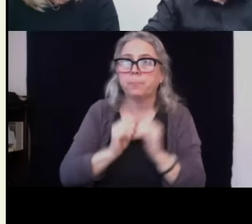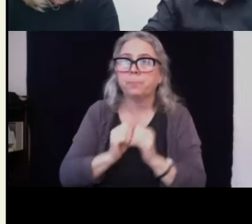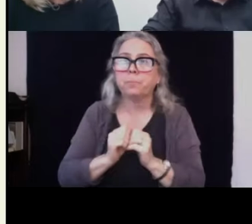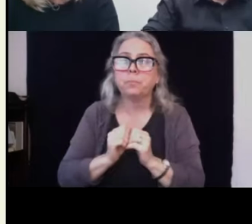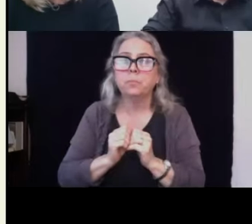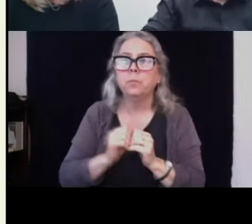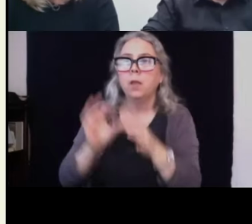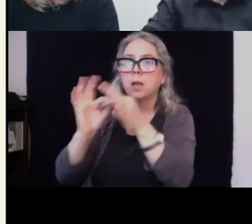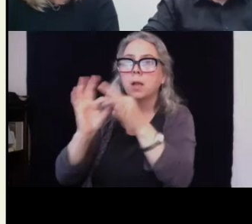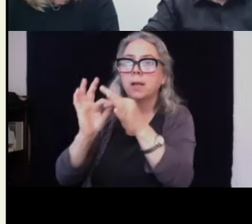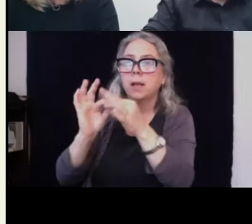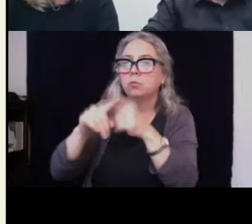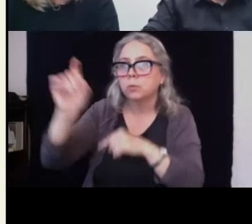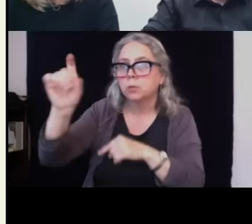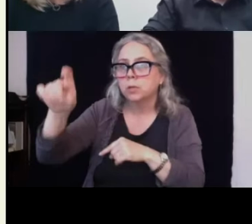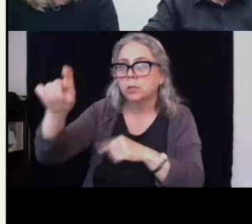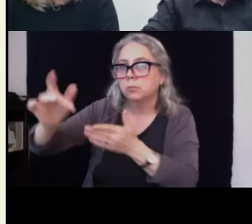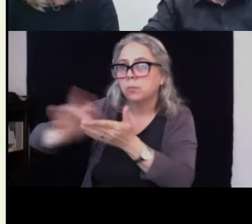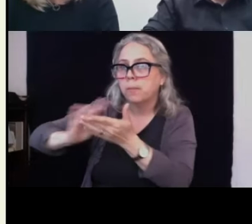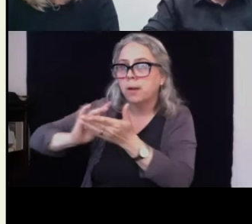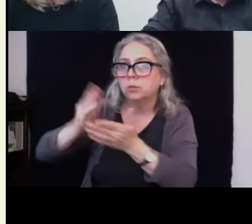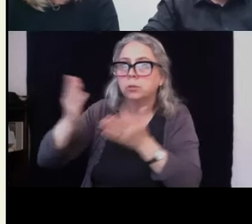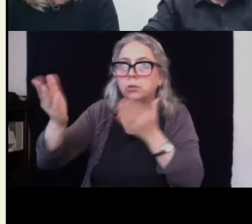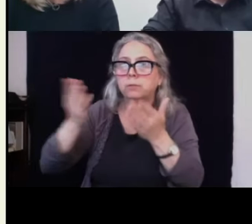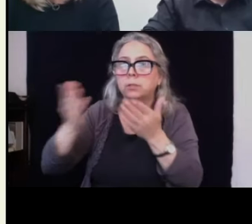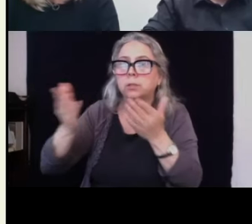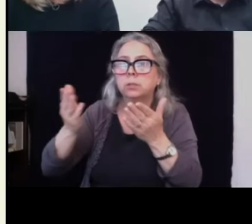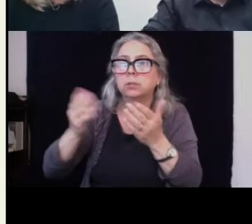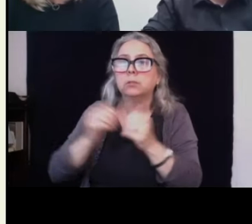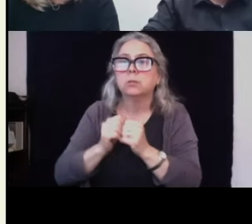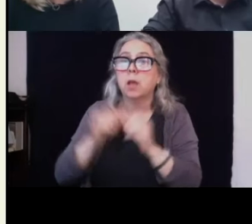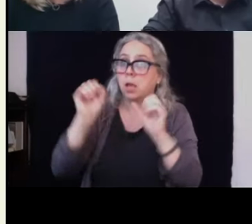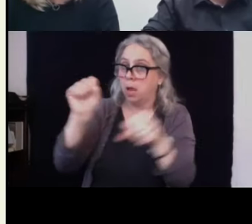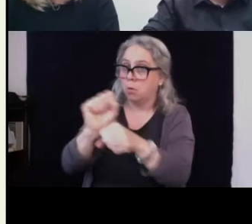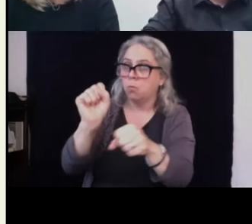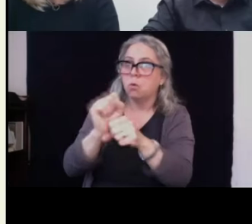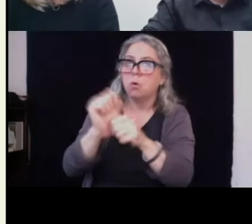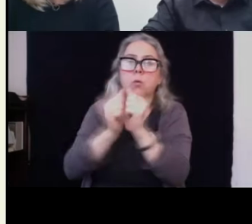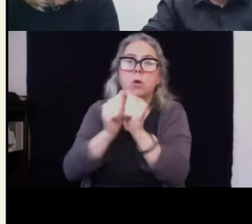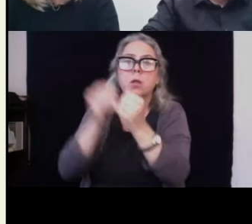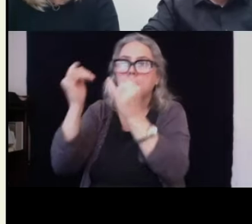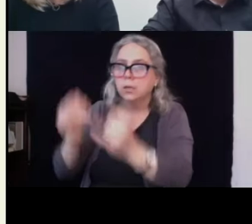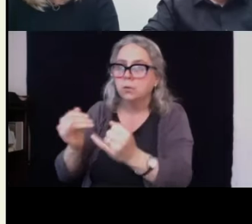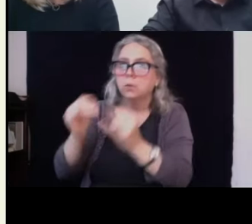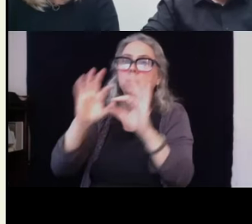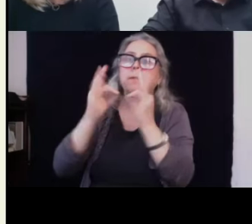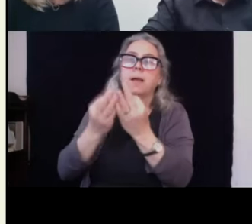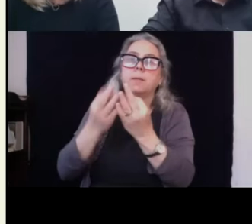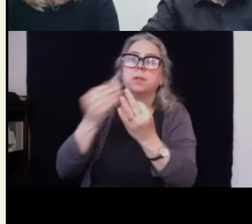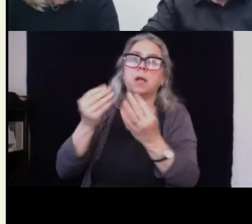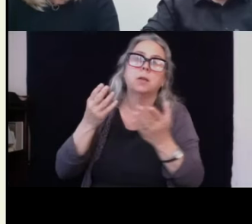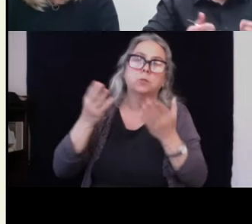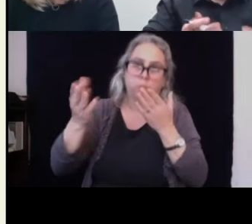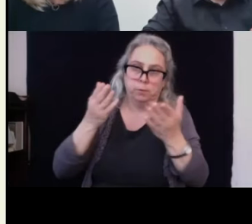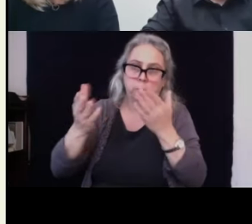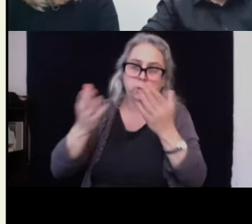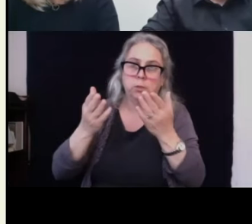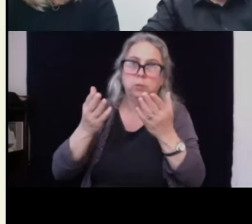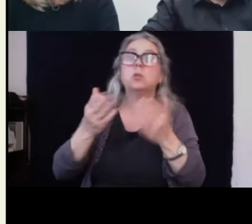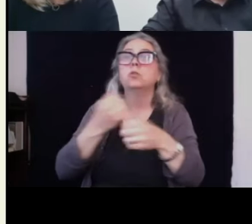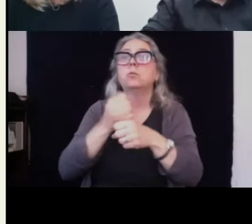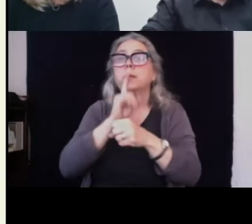connect to necessary medical services. They can work with individuals, families, and services to make sure, again,